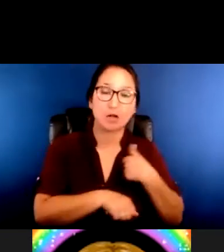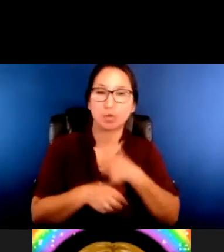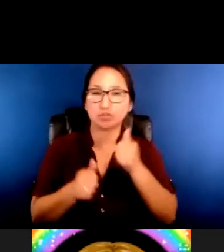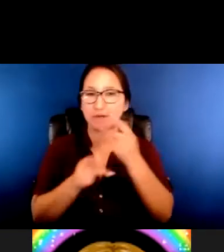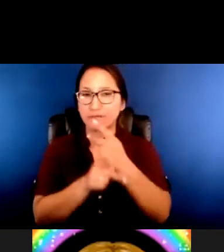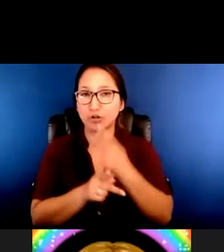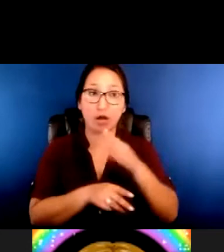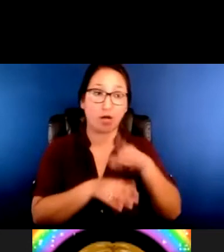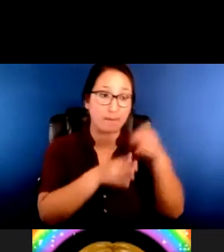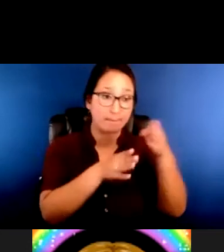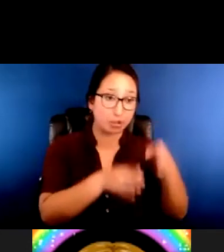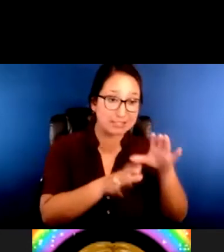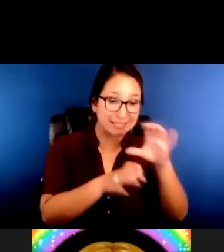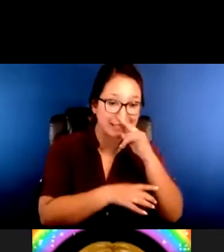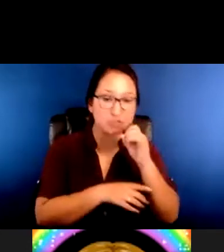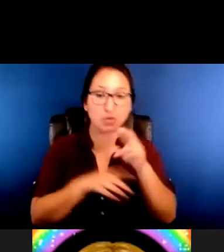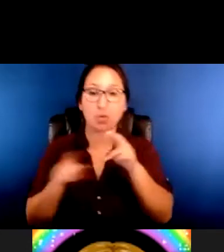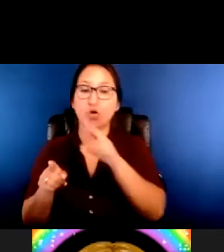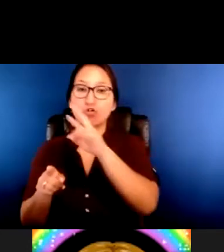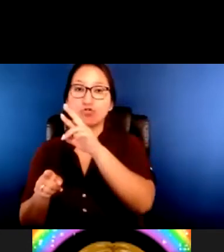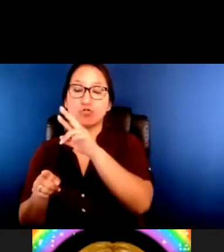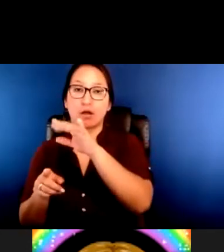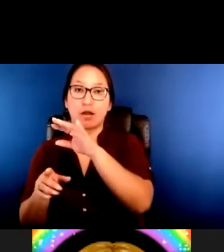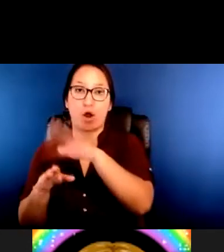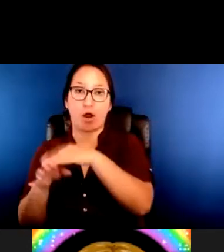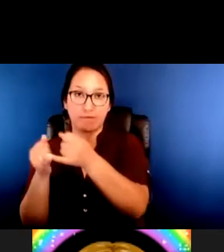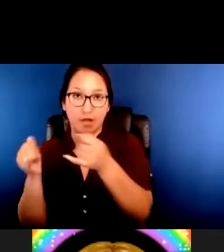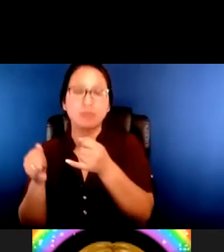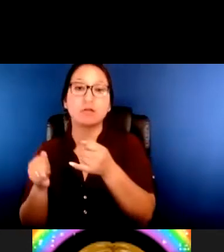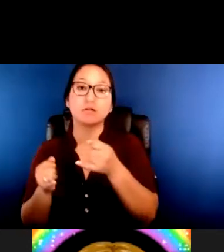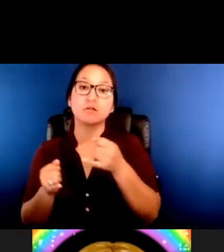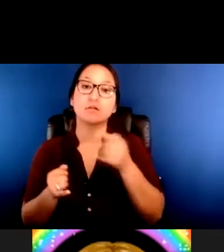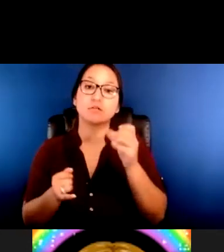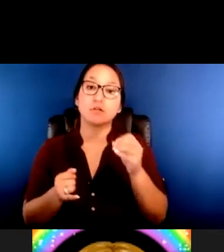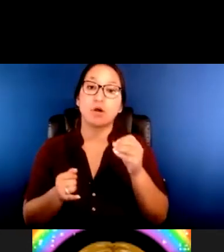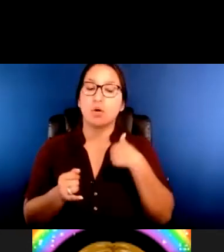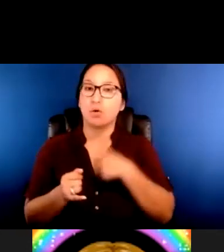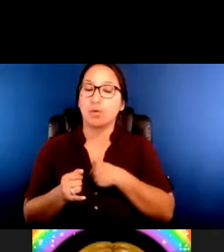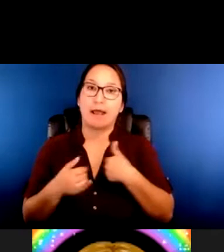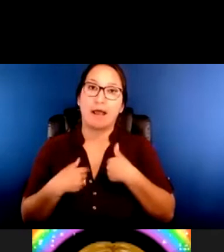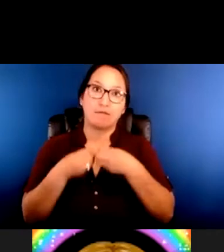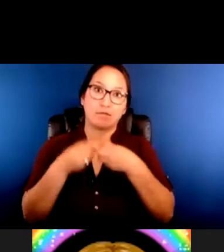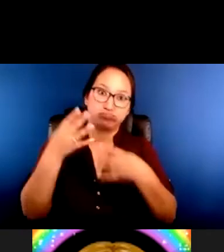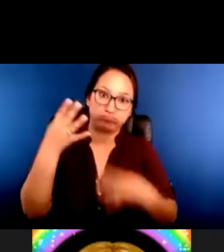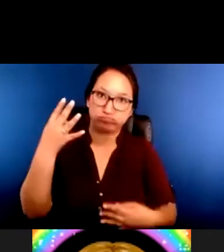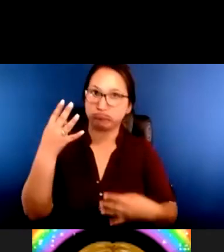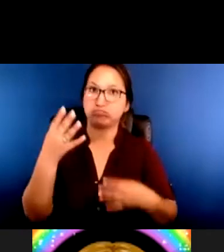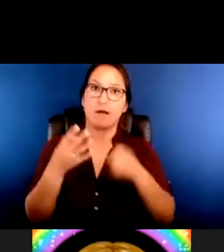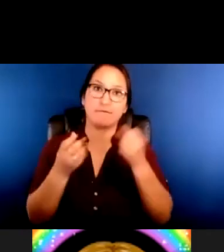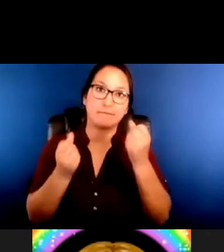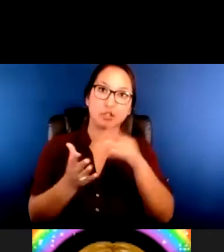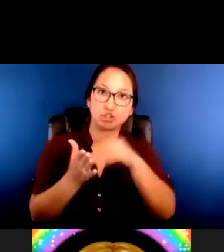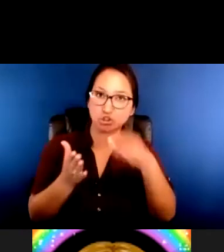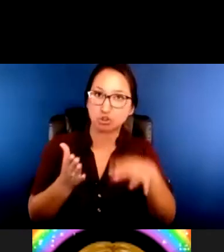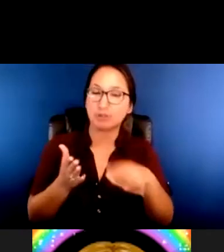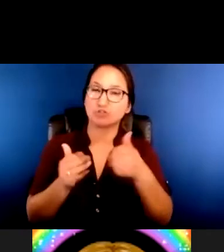kids. And so for much of the morning this week, we were winnowing a list of many, many, many students and making it small so that we would be able